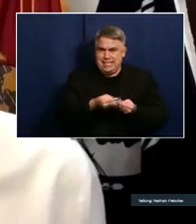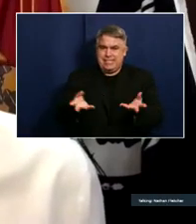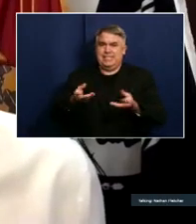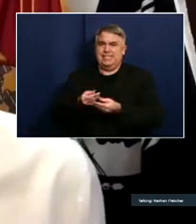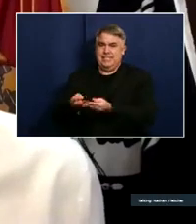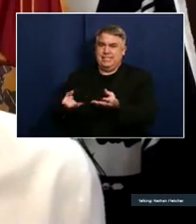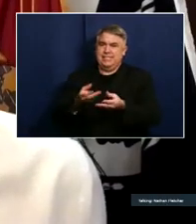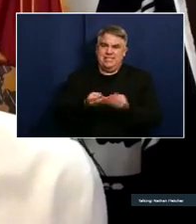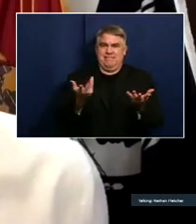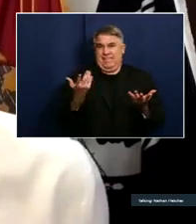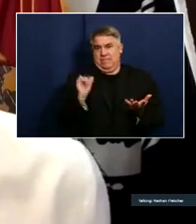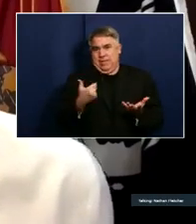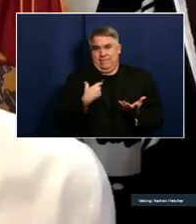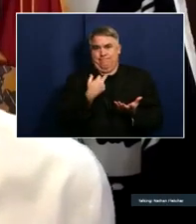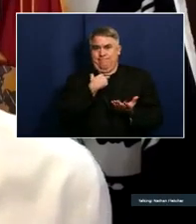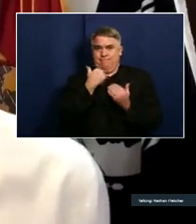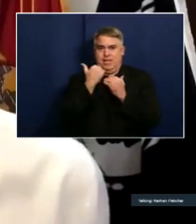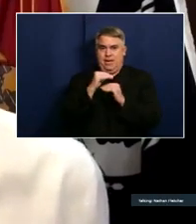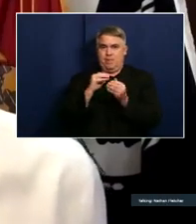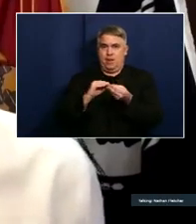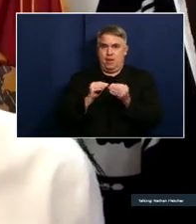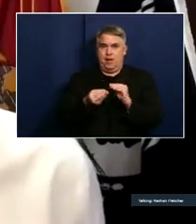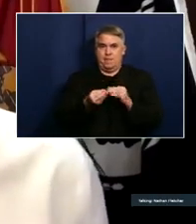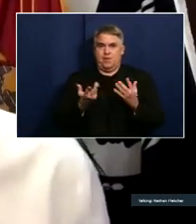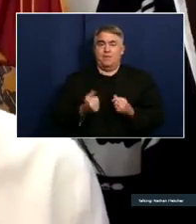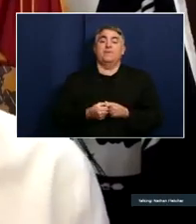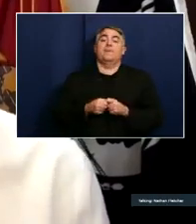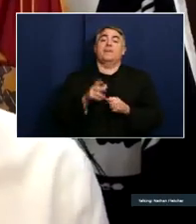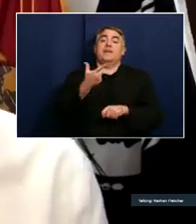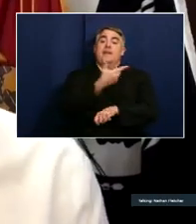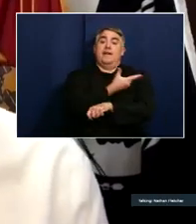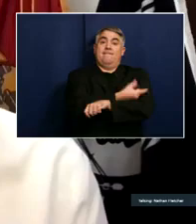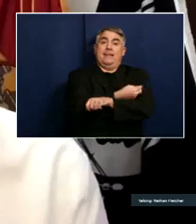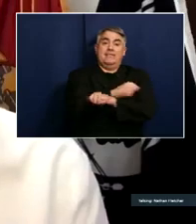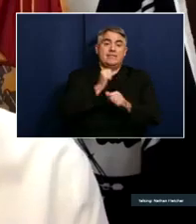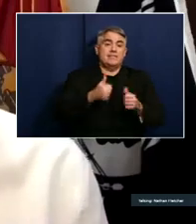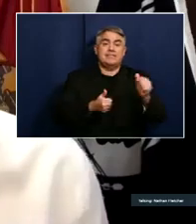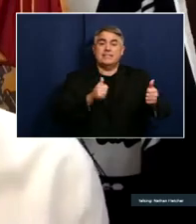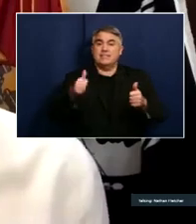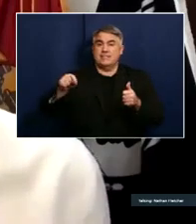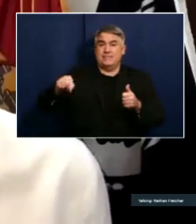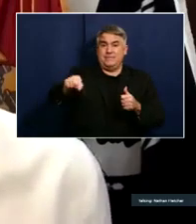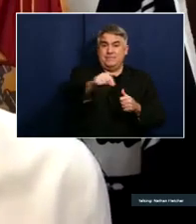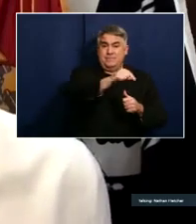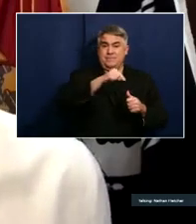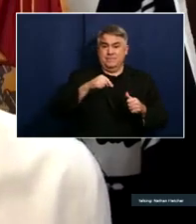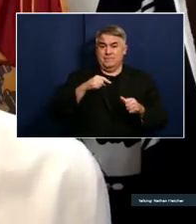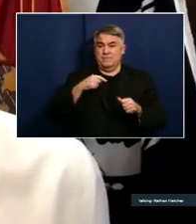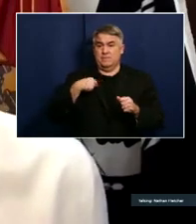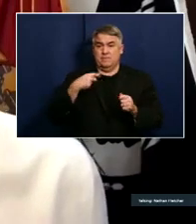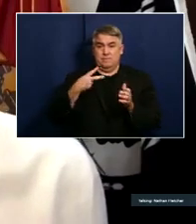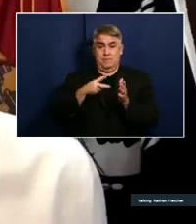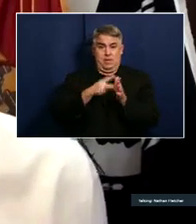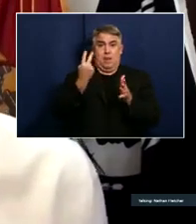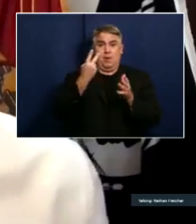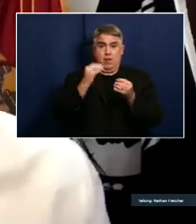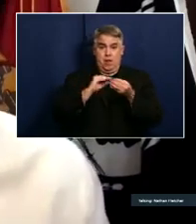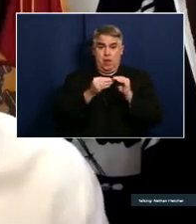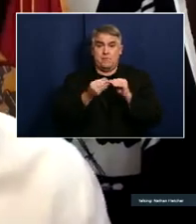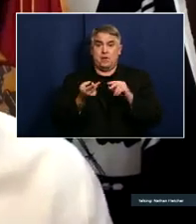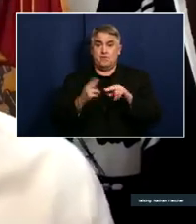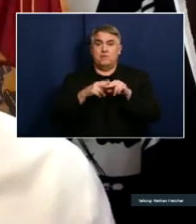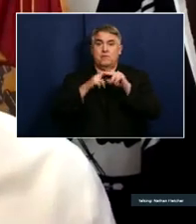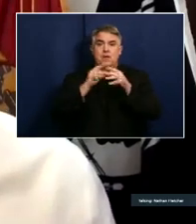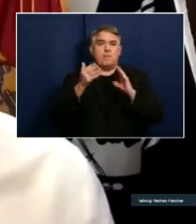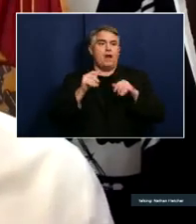you today, our network of vaccination sites throughout the county could do about double what we have. Other counties have a problem that they